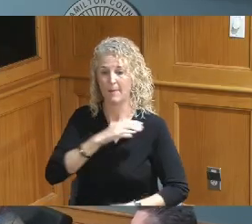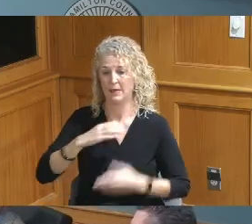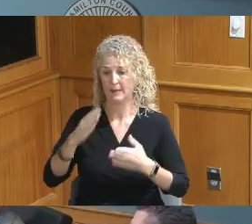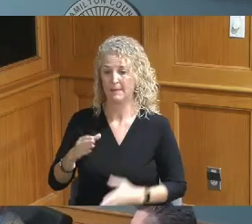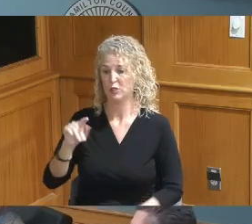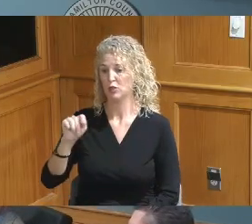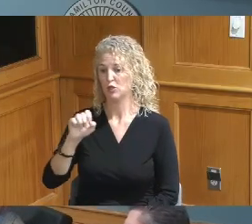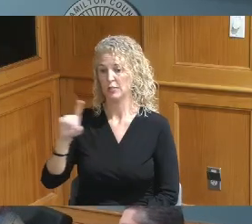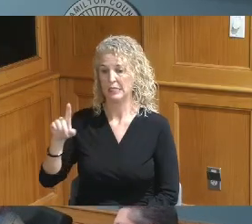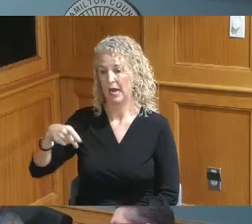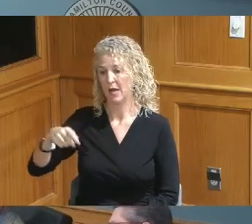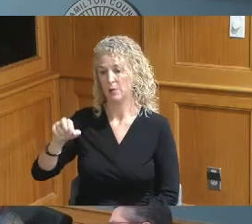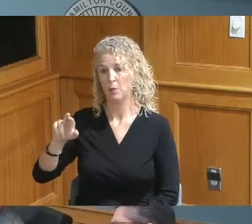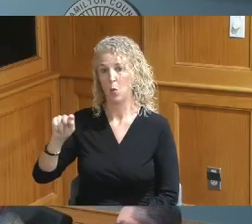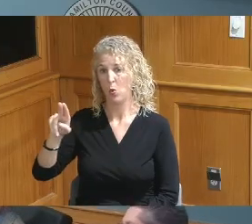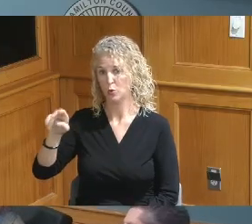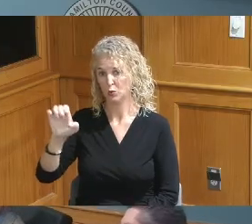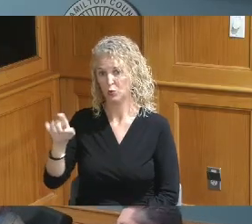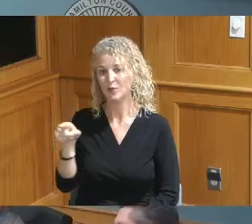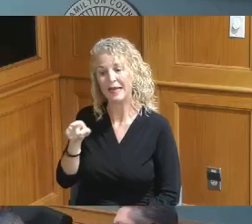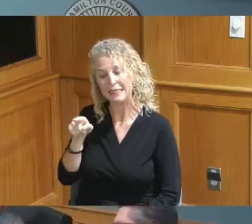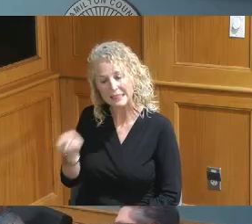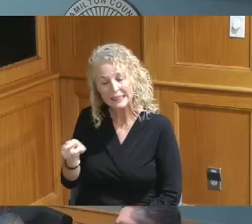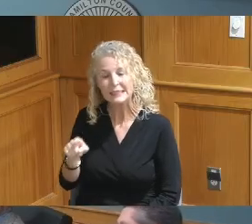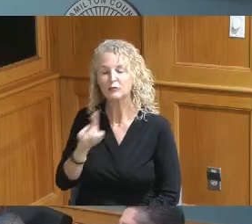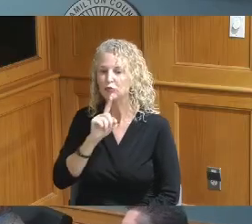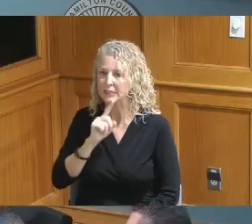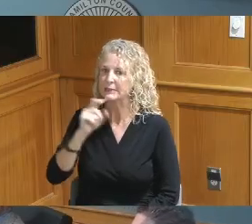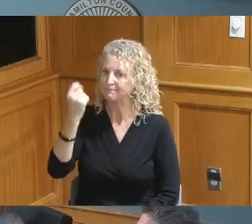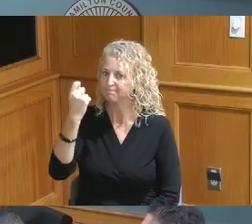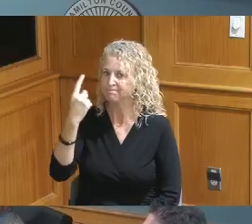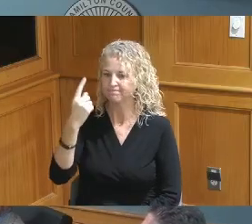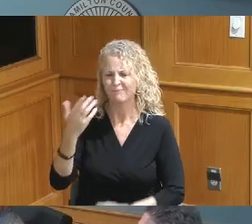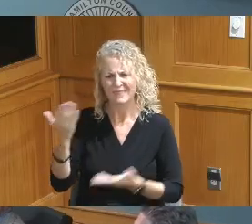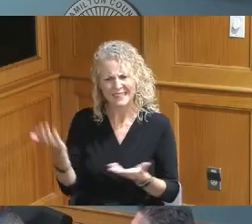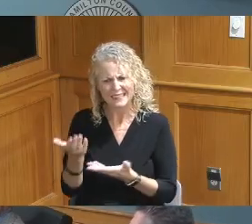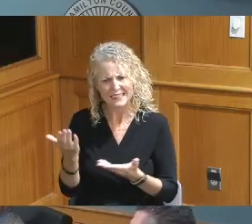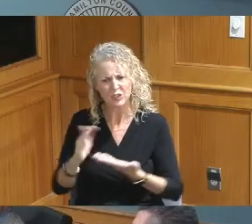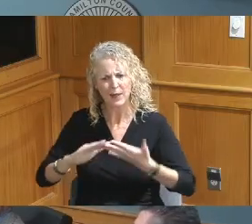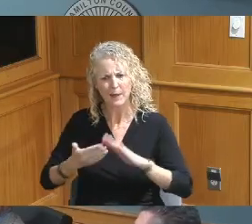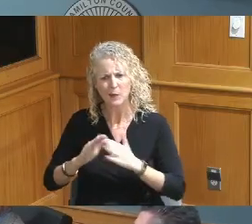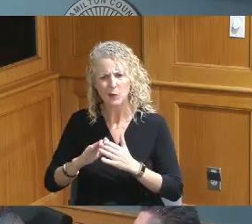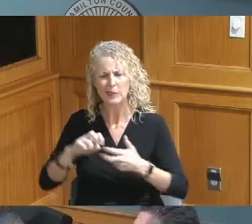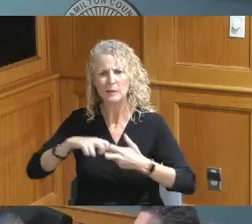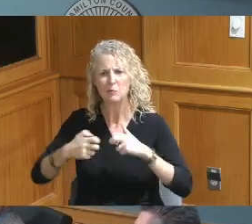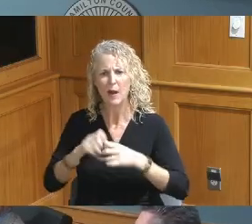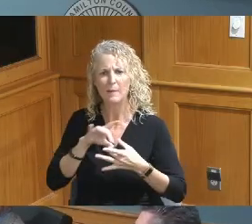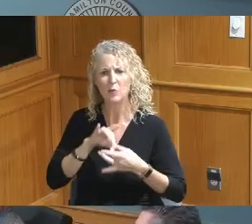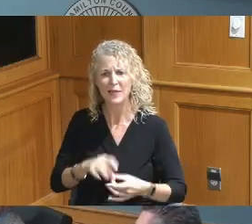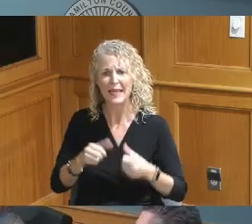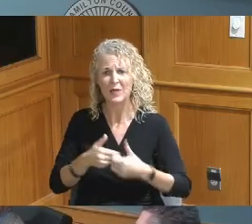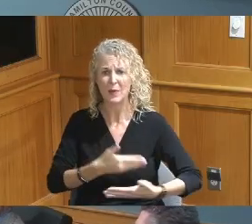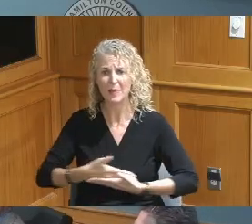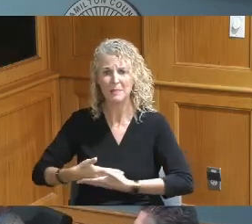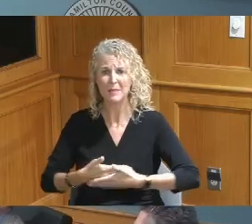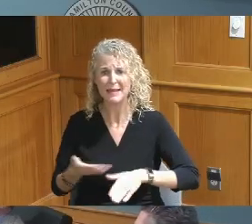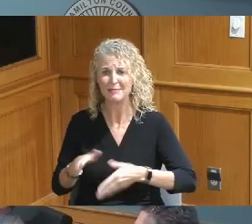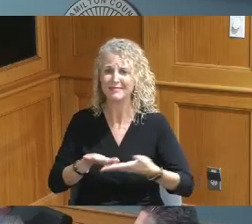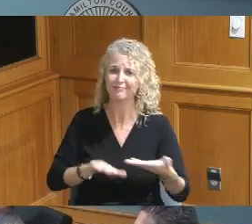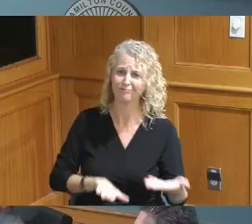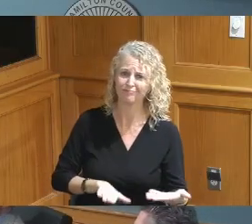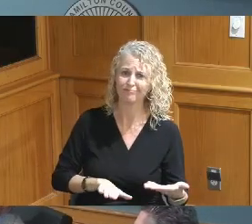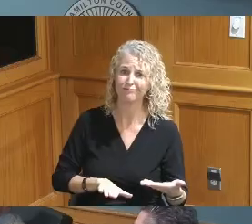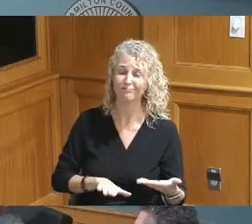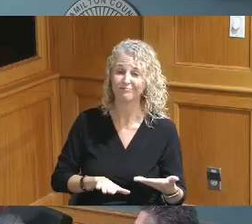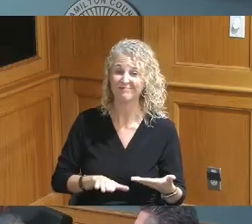Portune, and he recognized that we had an issue in the community related to infant mortality and